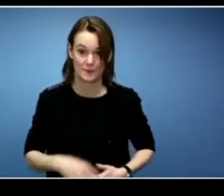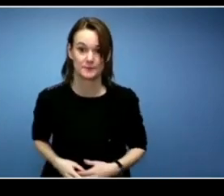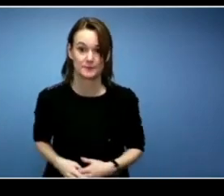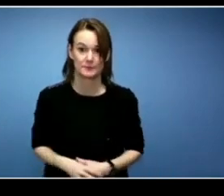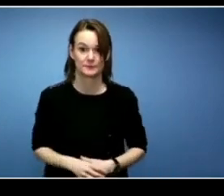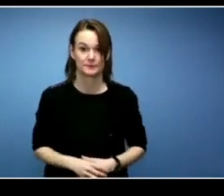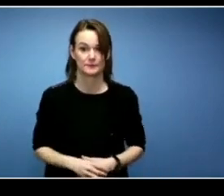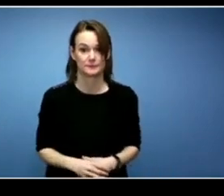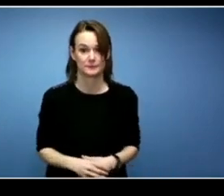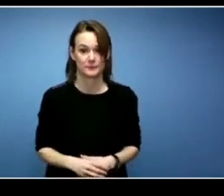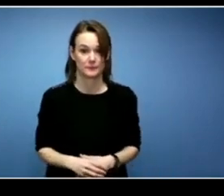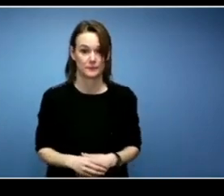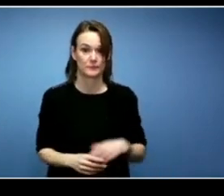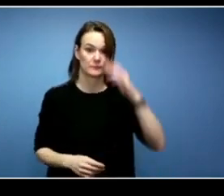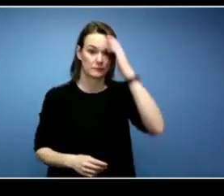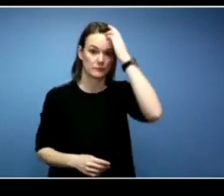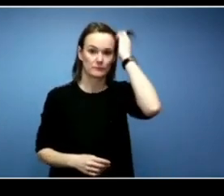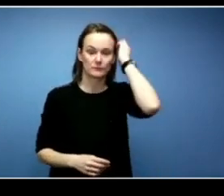please let me know.